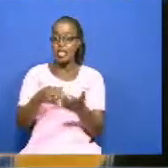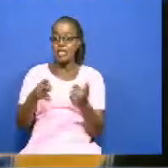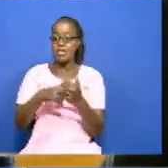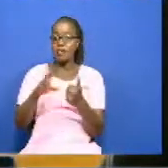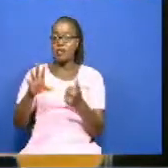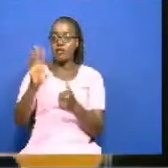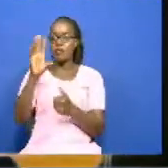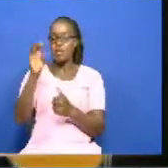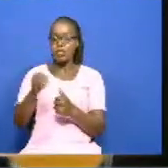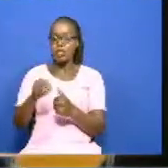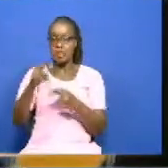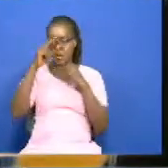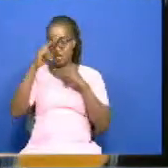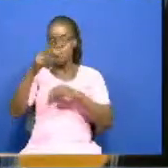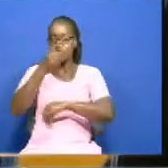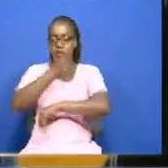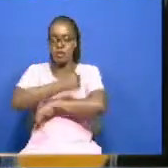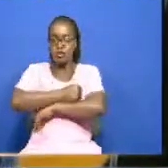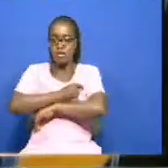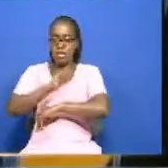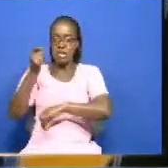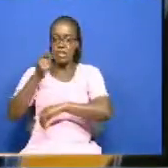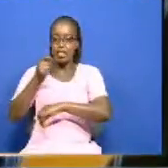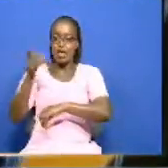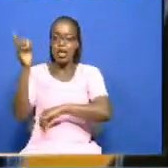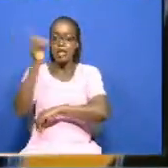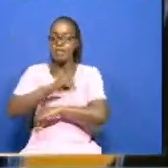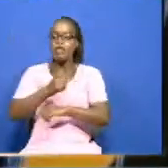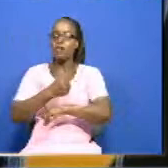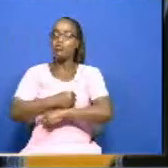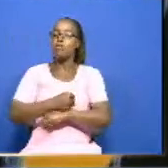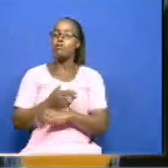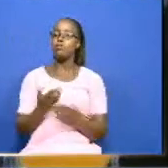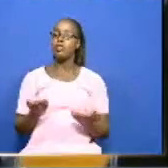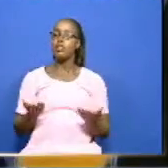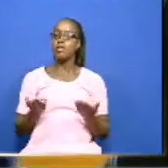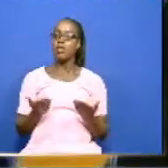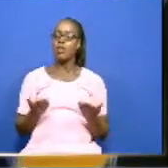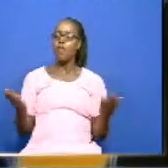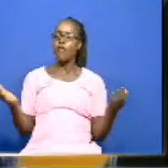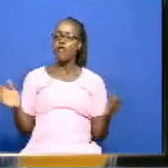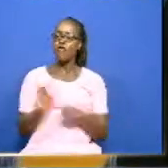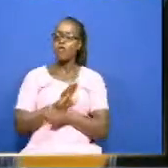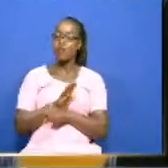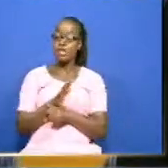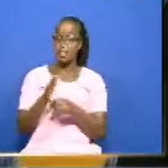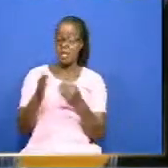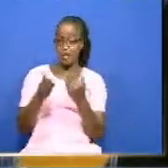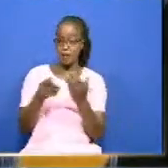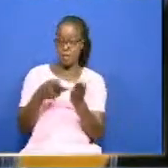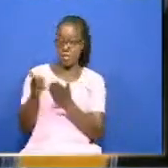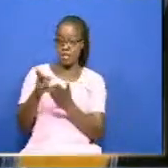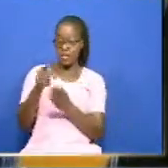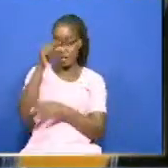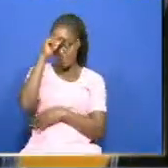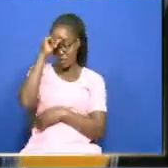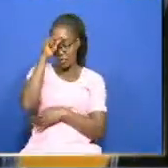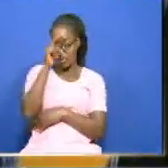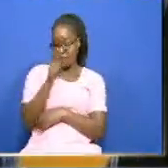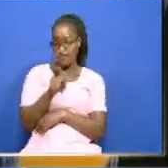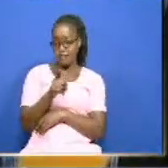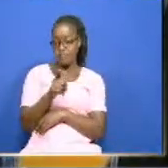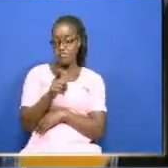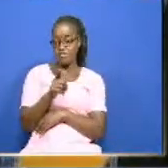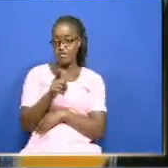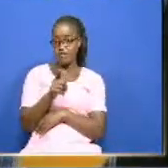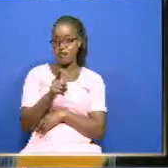75% of secondary schools in this country are day schools, which are fully catered for by government